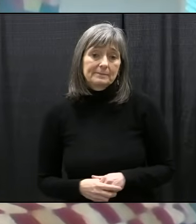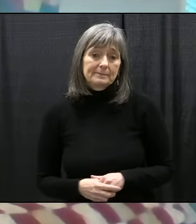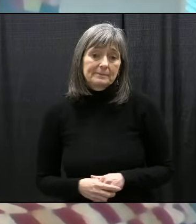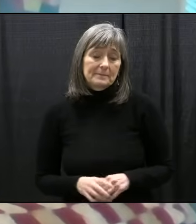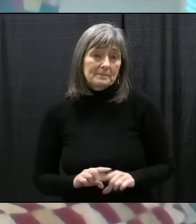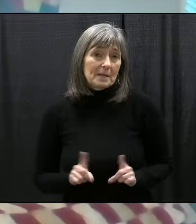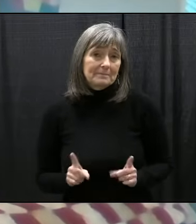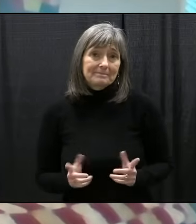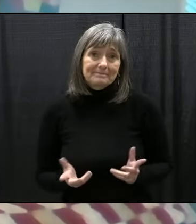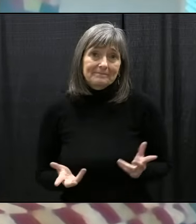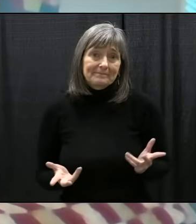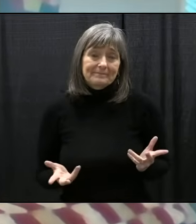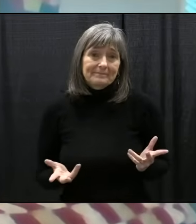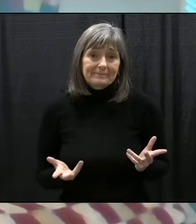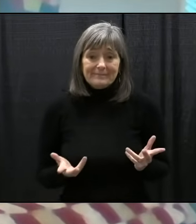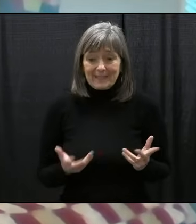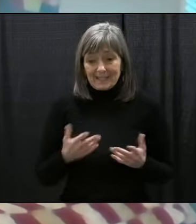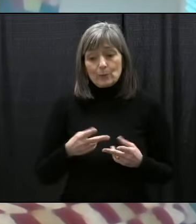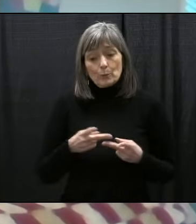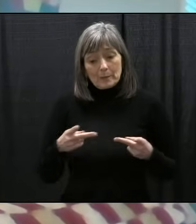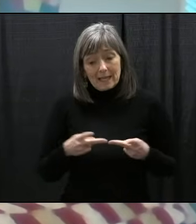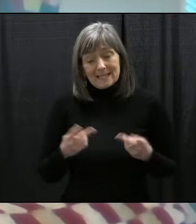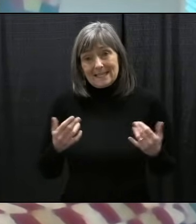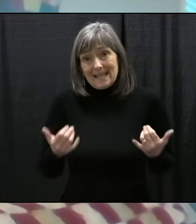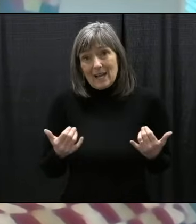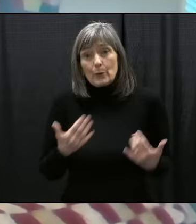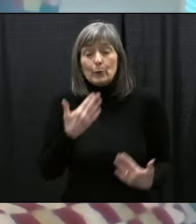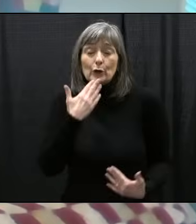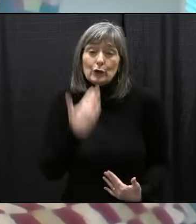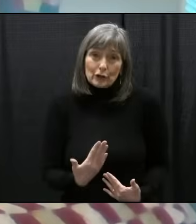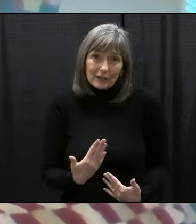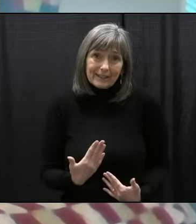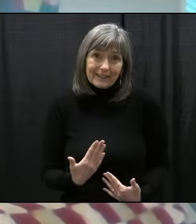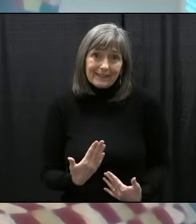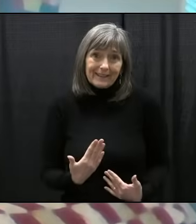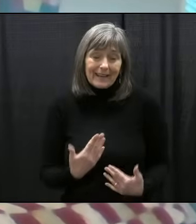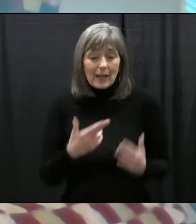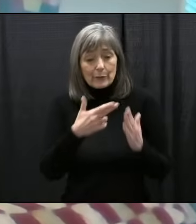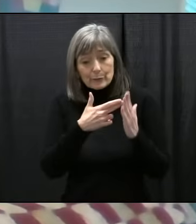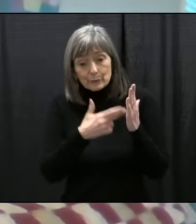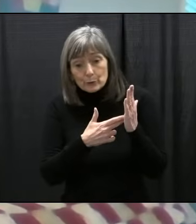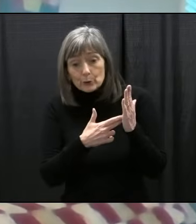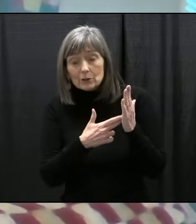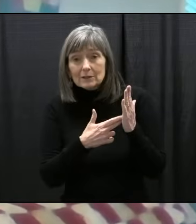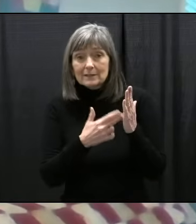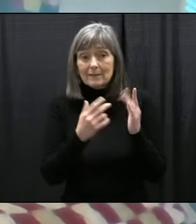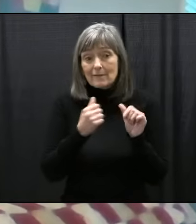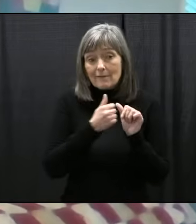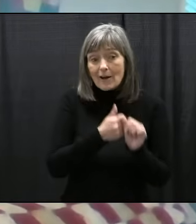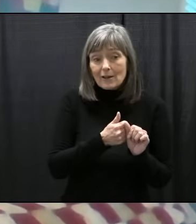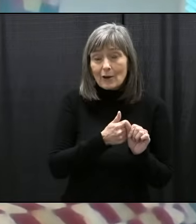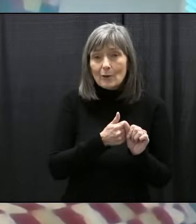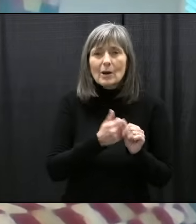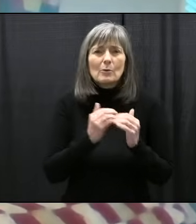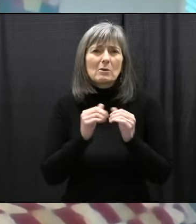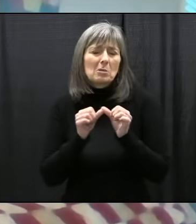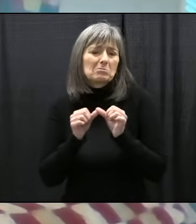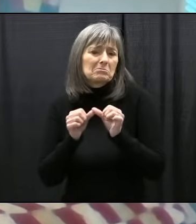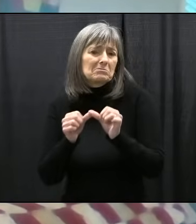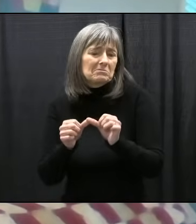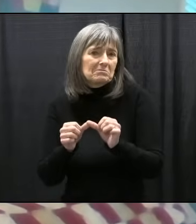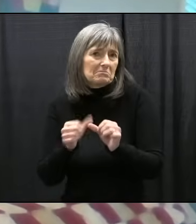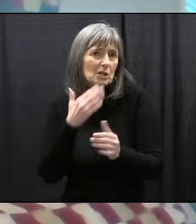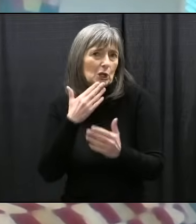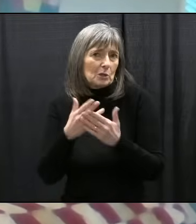we are in a good place, and with these measures, I think we can be in a good place again. We're going to have a